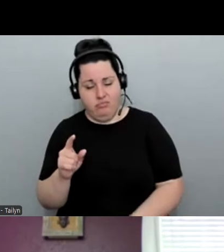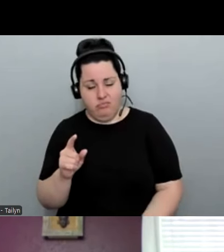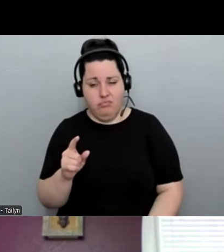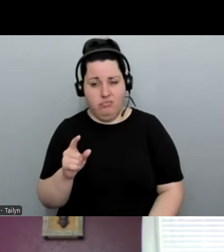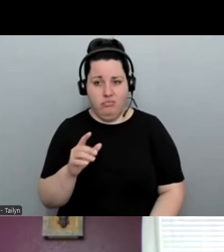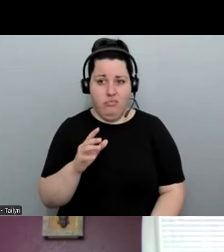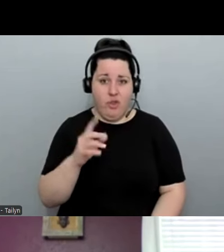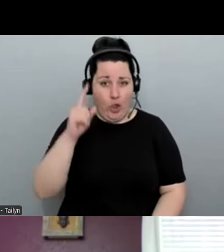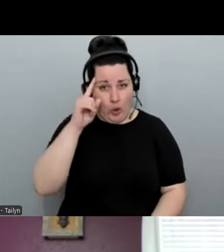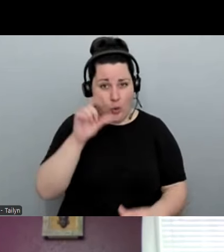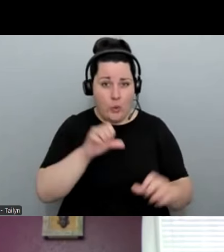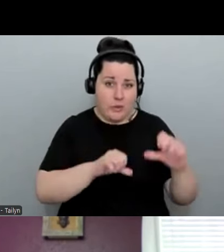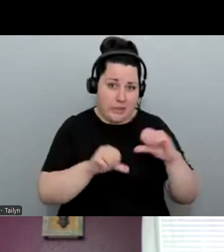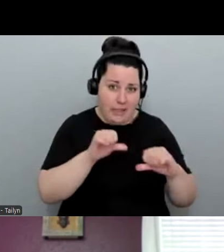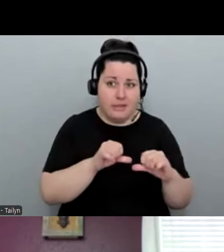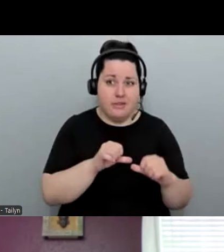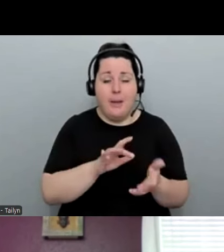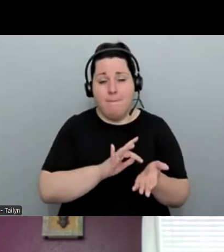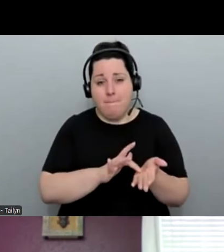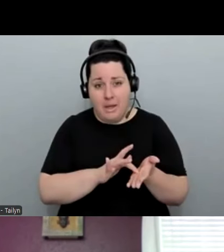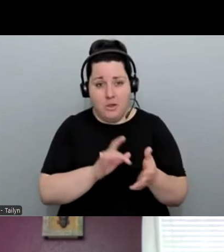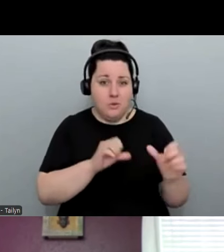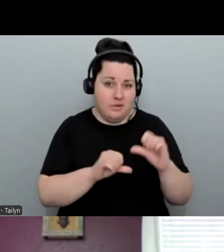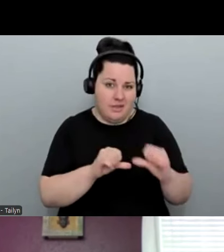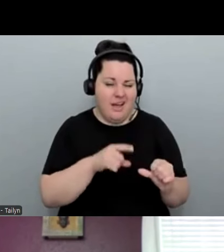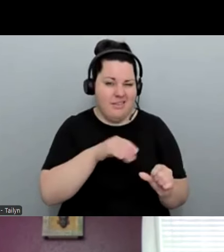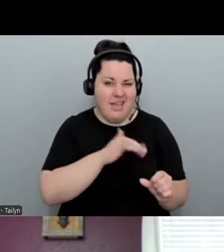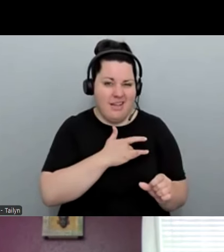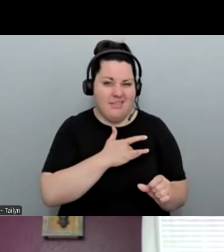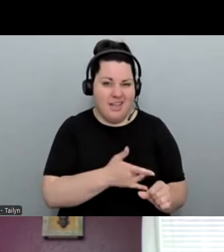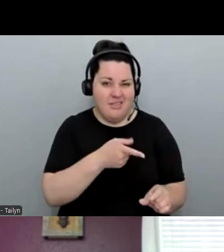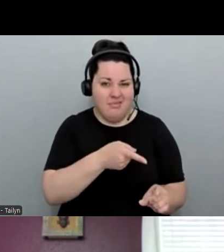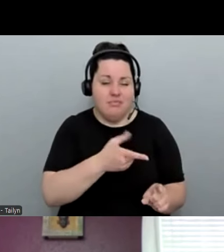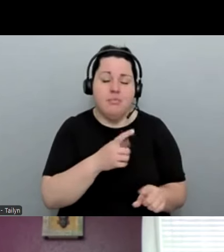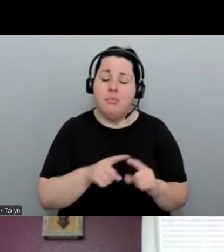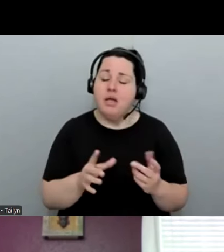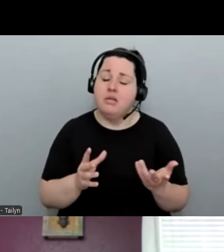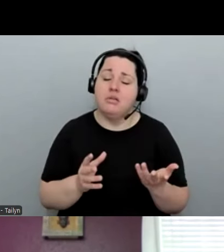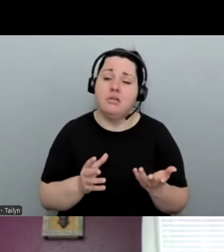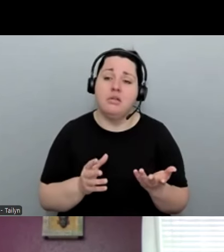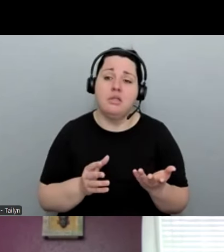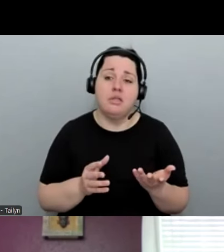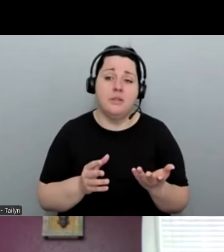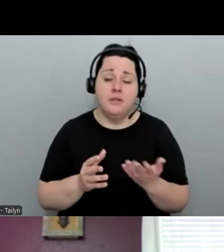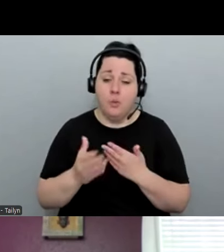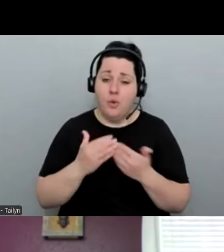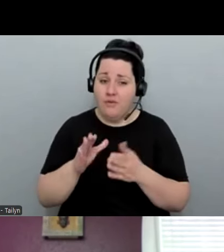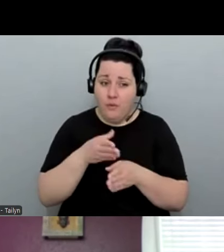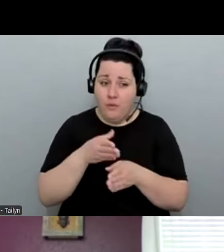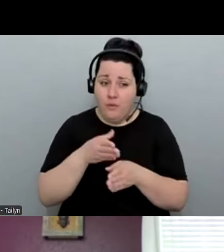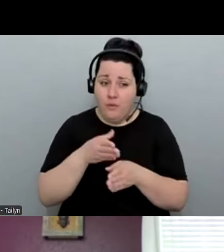the neurosciences, maybe in the medical sciences, that sort of thing. But I think that no matter what field you're in, the takeaway that sort